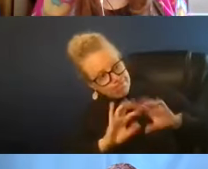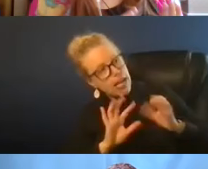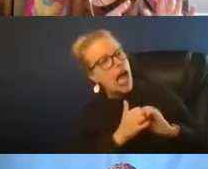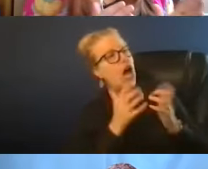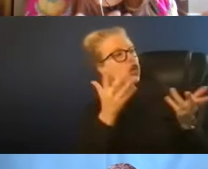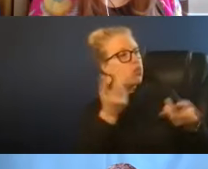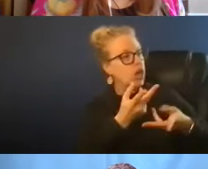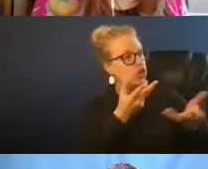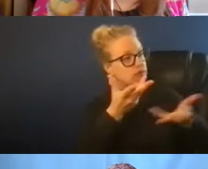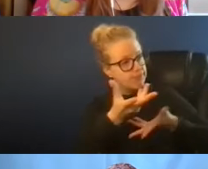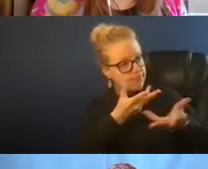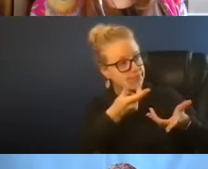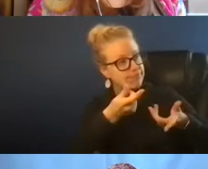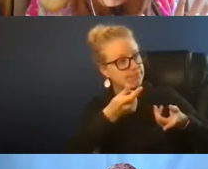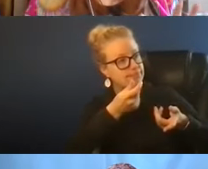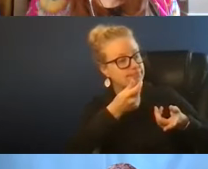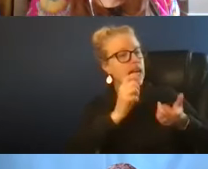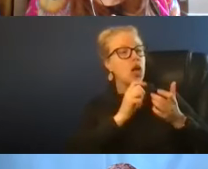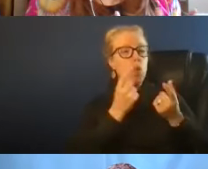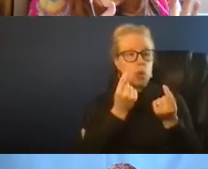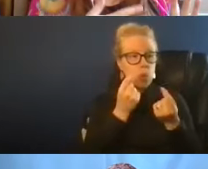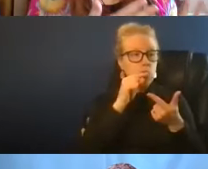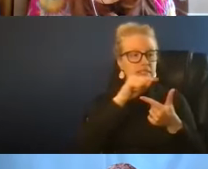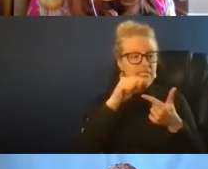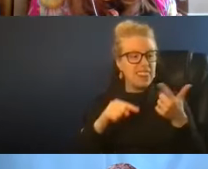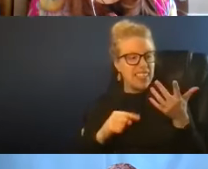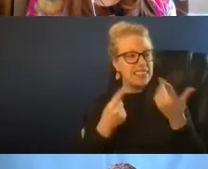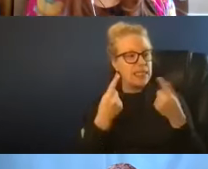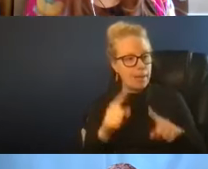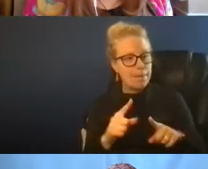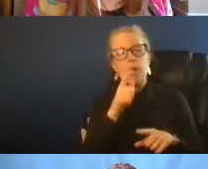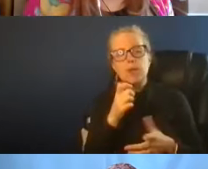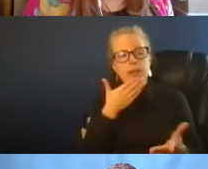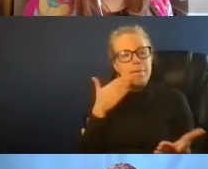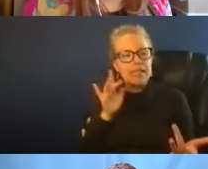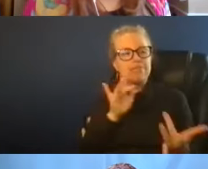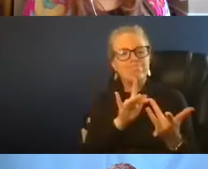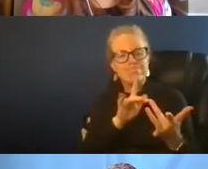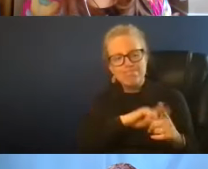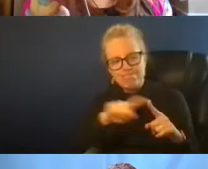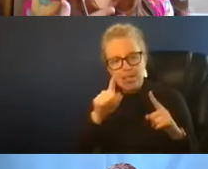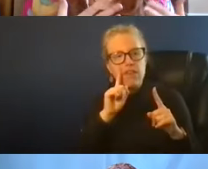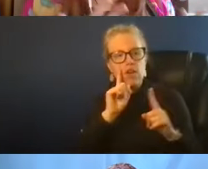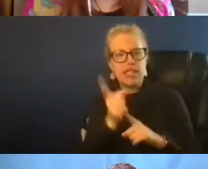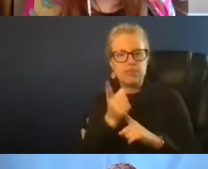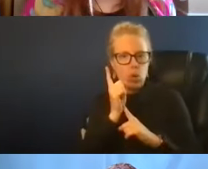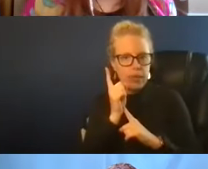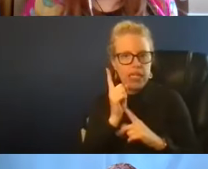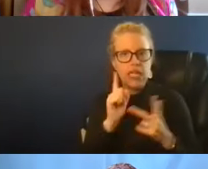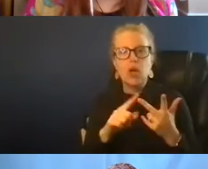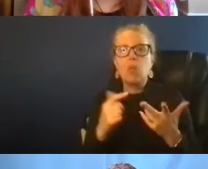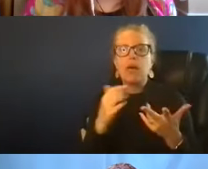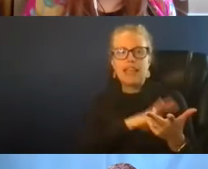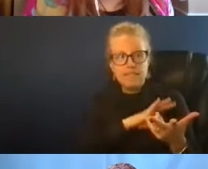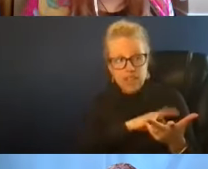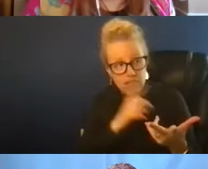work with this? What are you going to do if this happens? Who is the best person for you to call in this moment? What would be helpful for